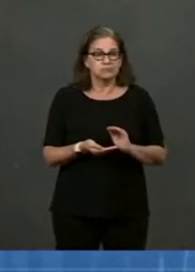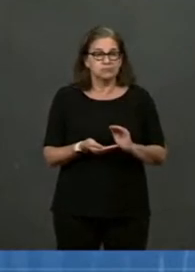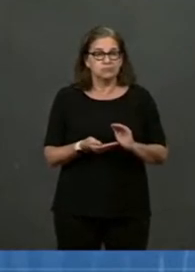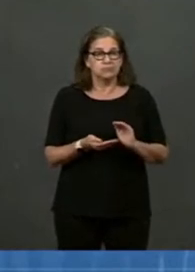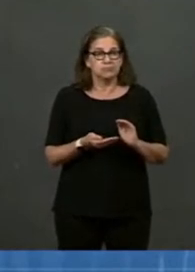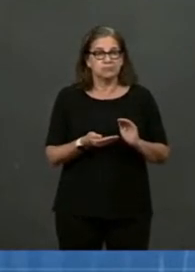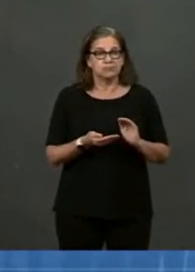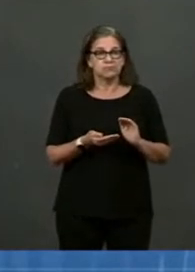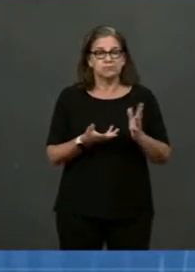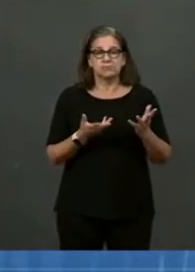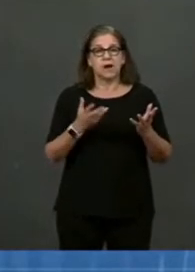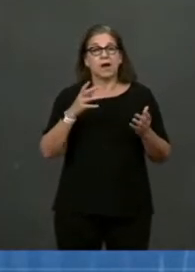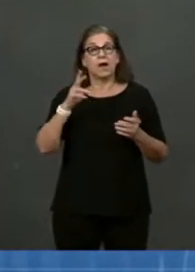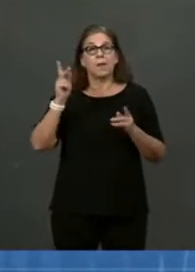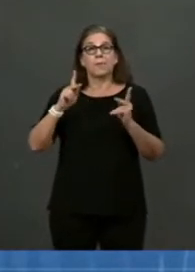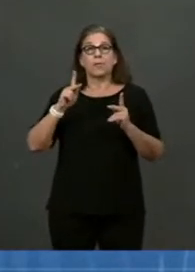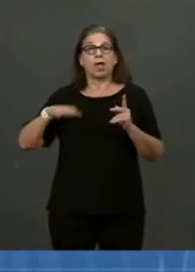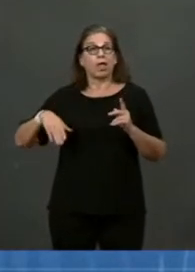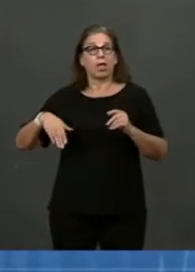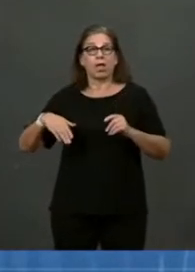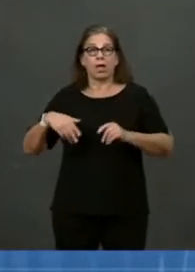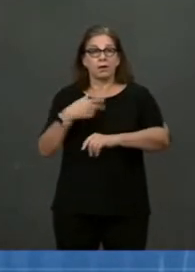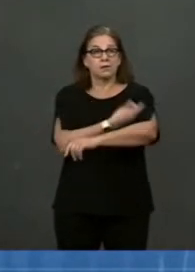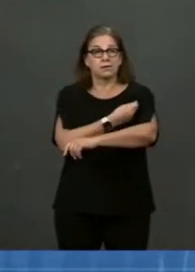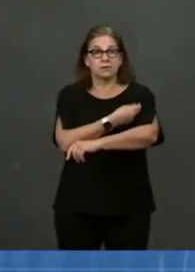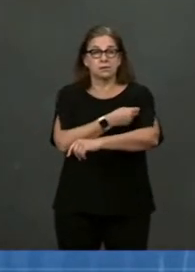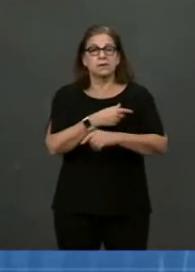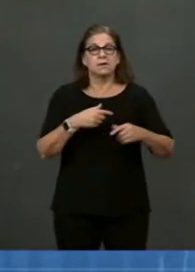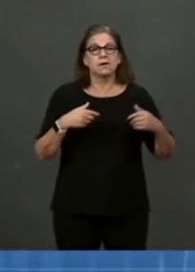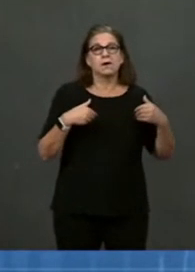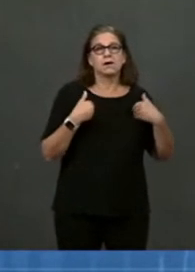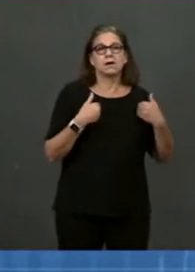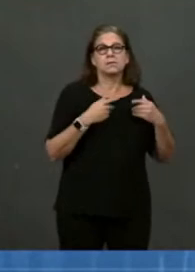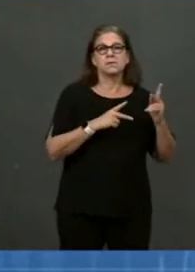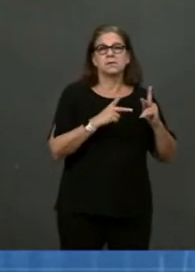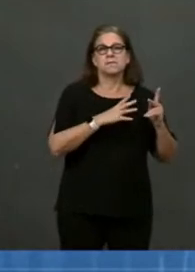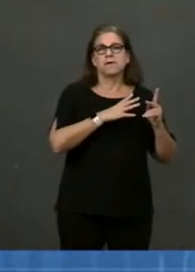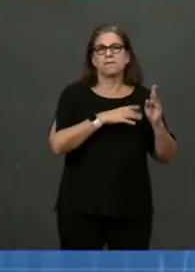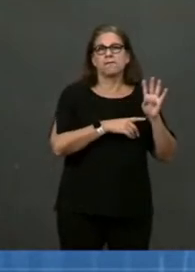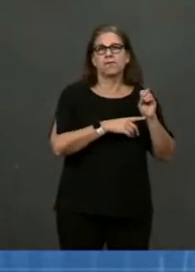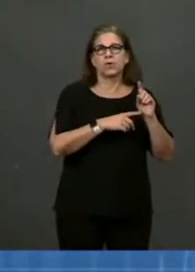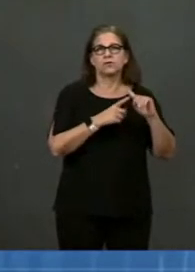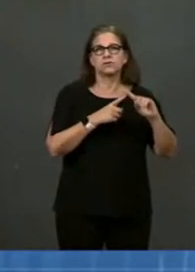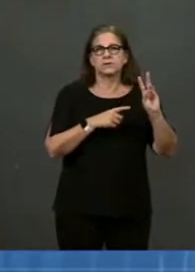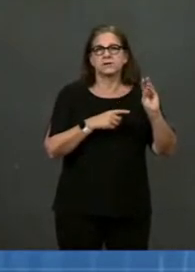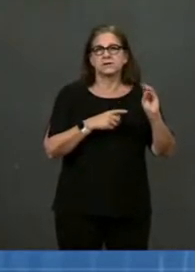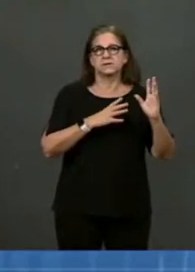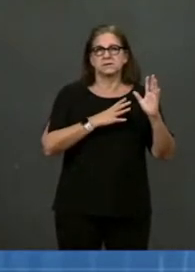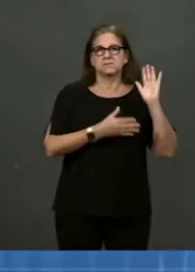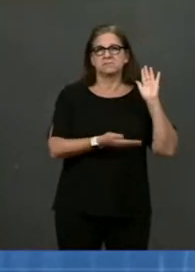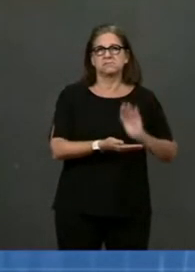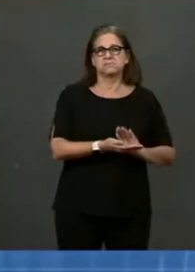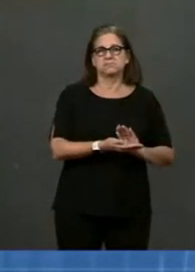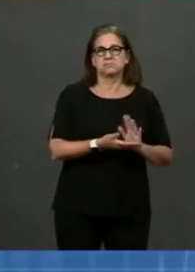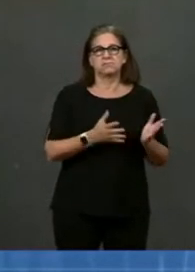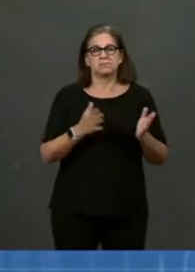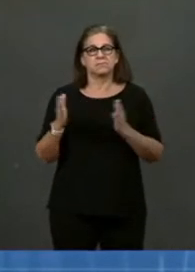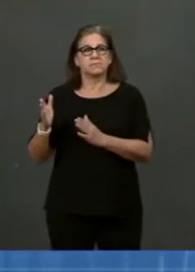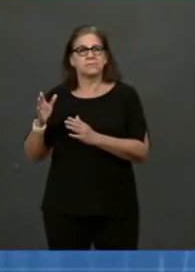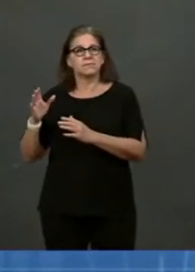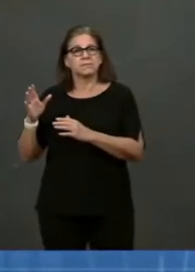people from 40 to 60 year old. Next slide. And then finally, just bringing to